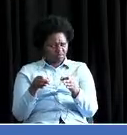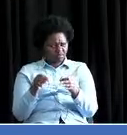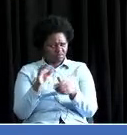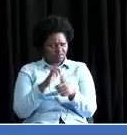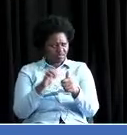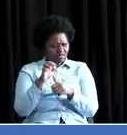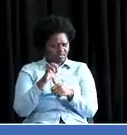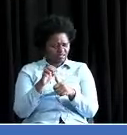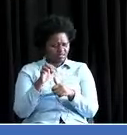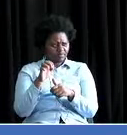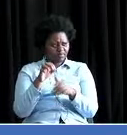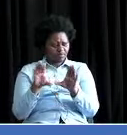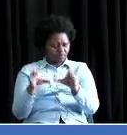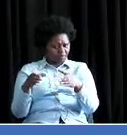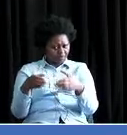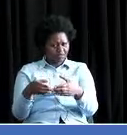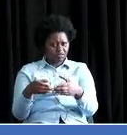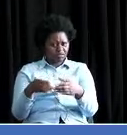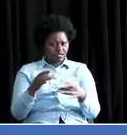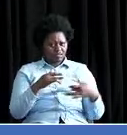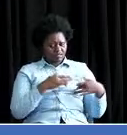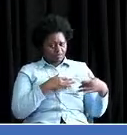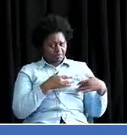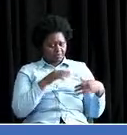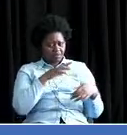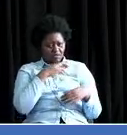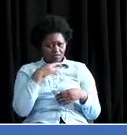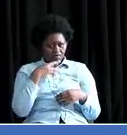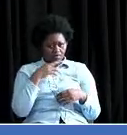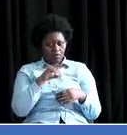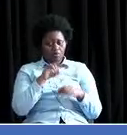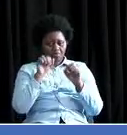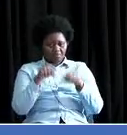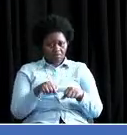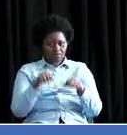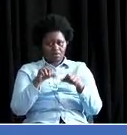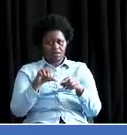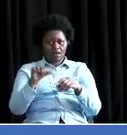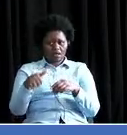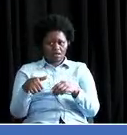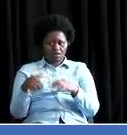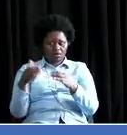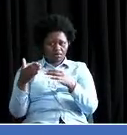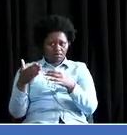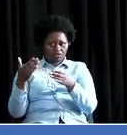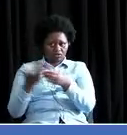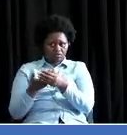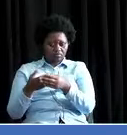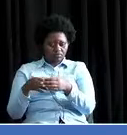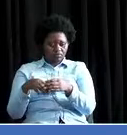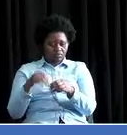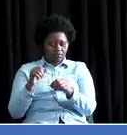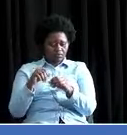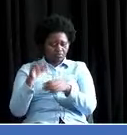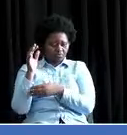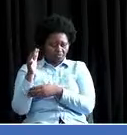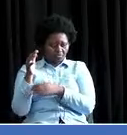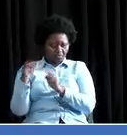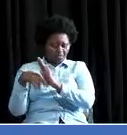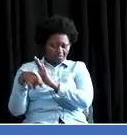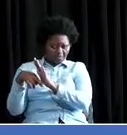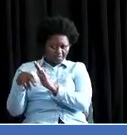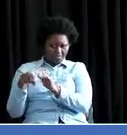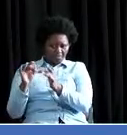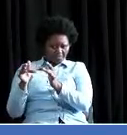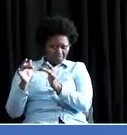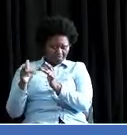committee are raising are genuine concerns, really, because obviously some of our caucuses have got advantage of being represented in the